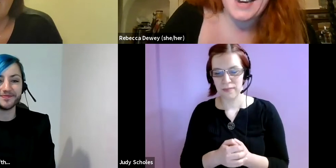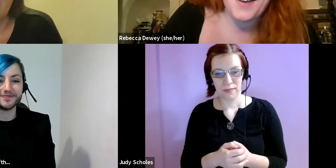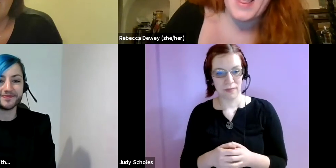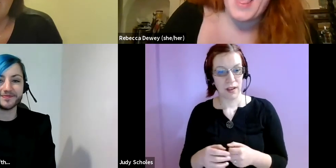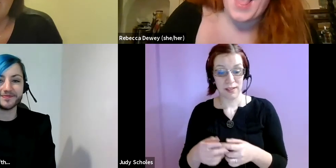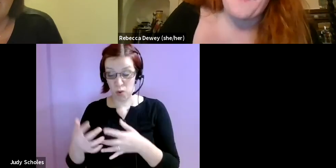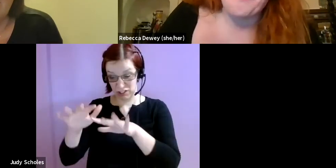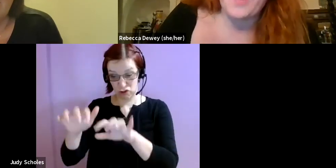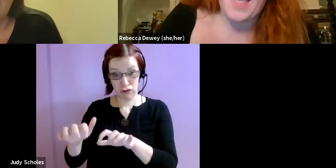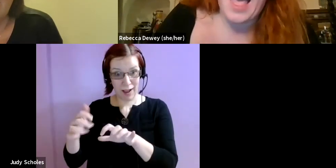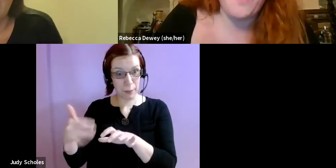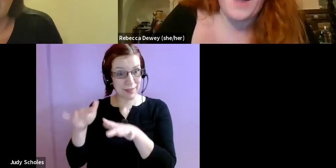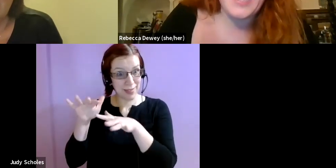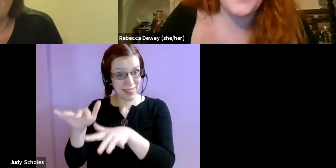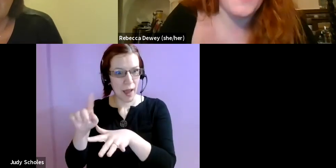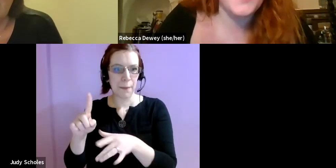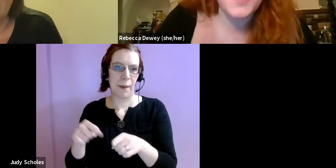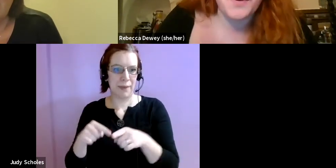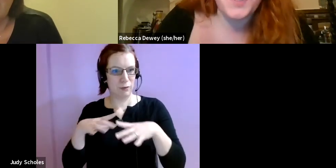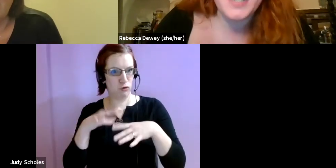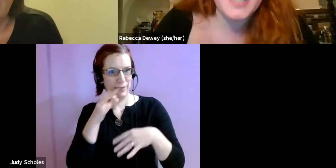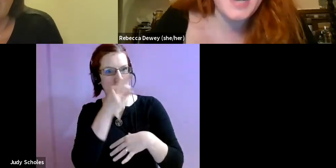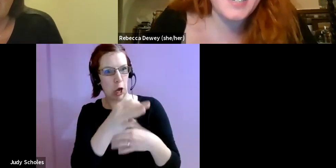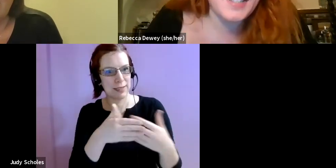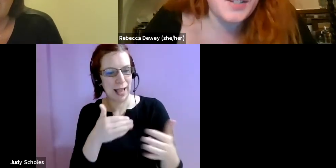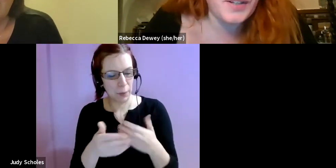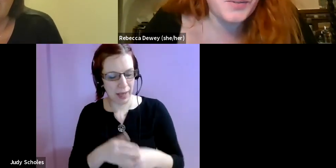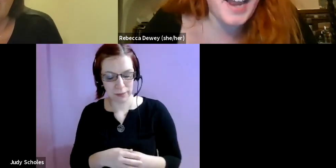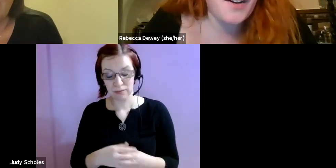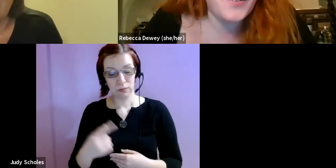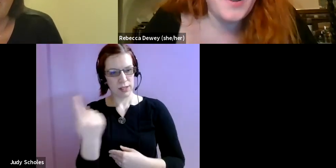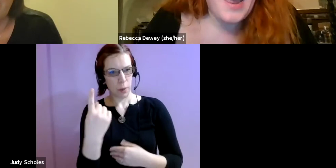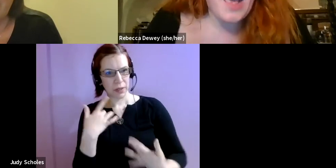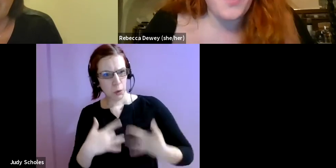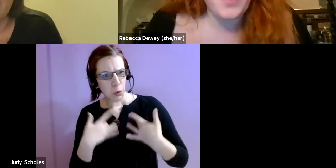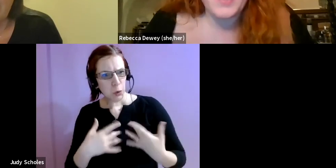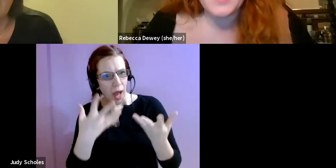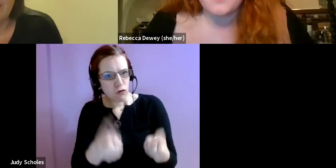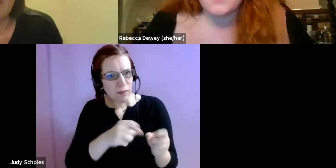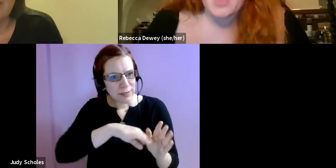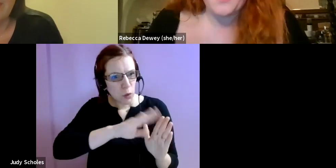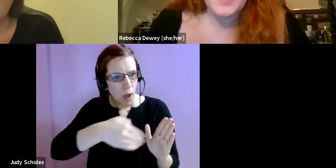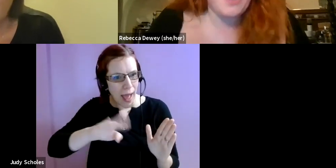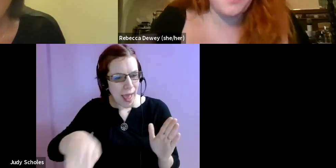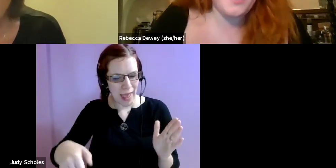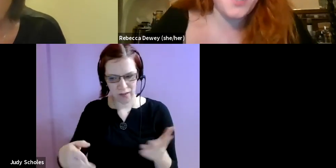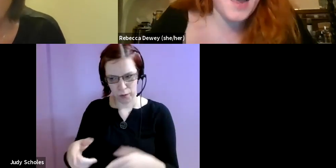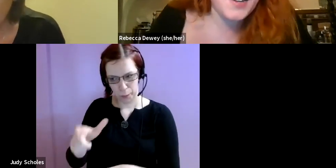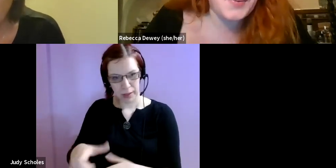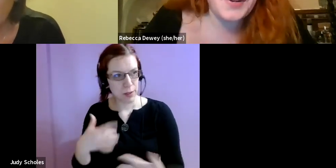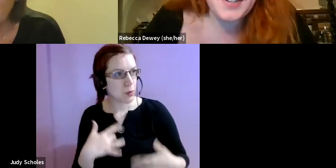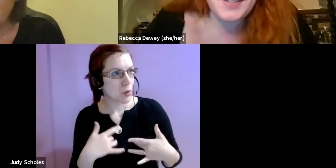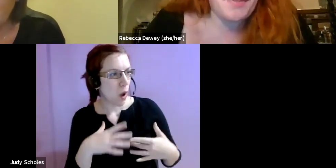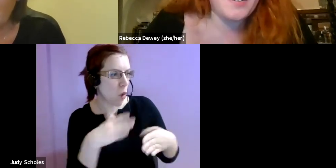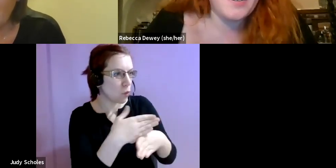ask it anyway. How, any advice for someone wanting to get into this field now? How could they start out? How do you get